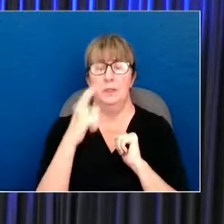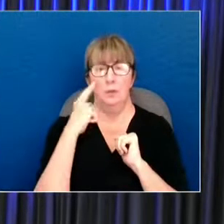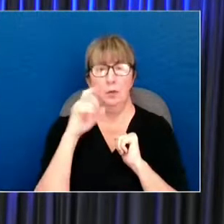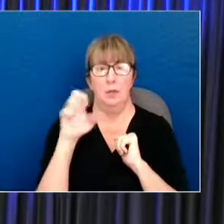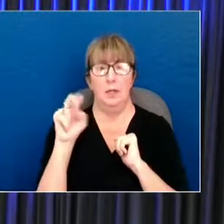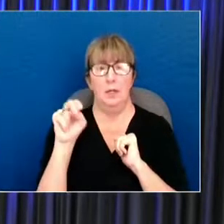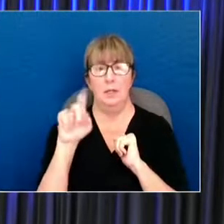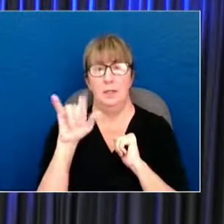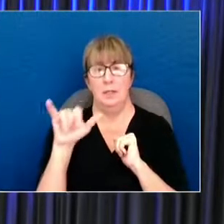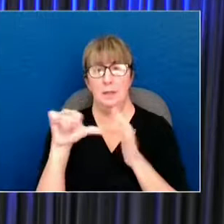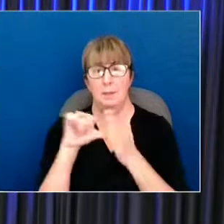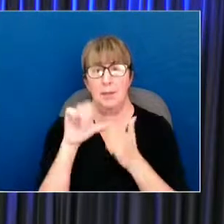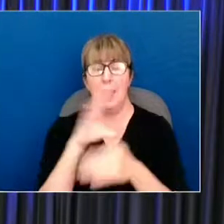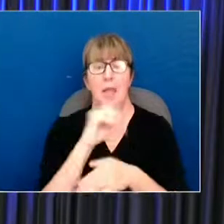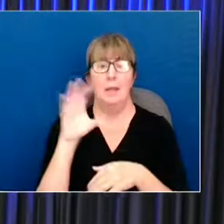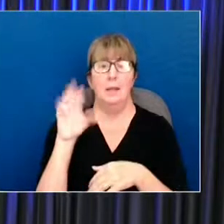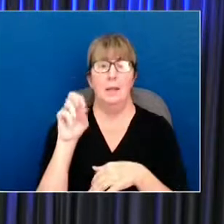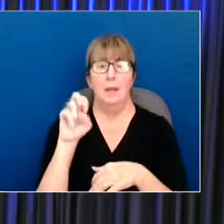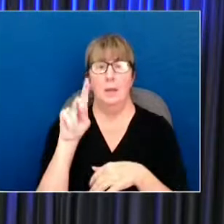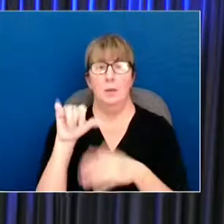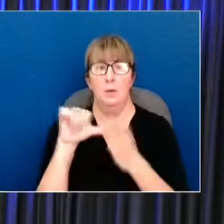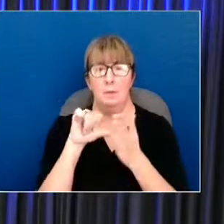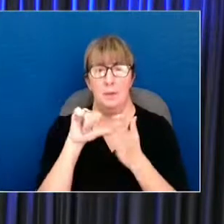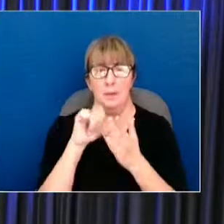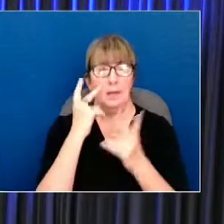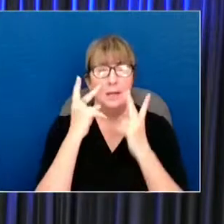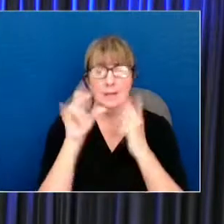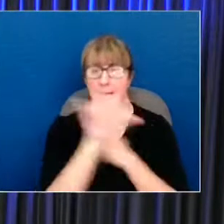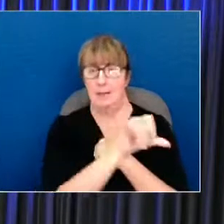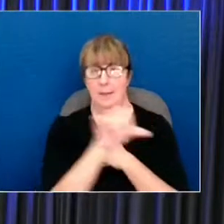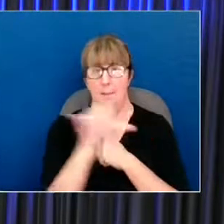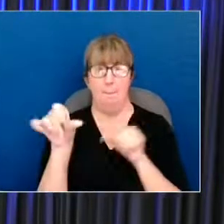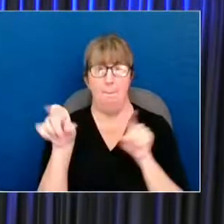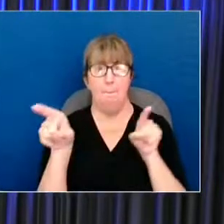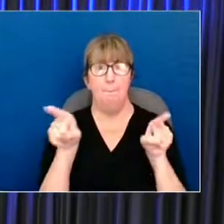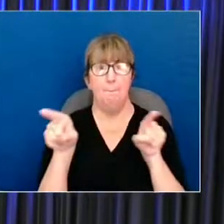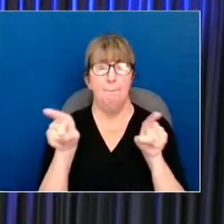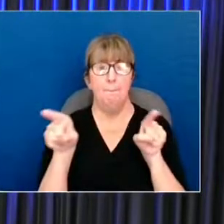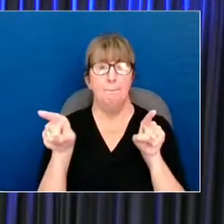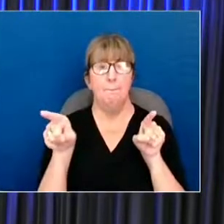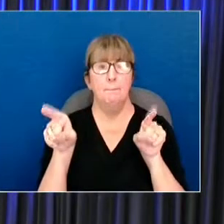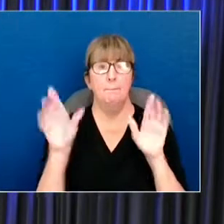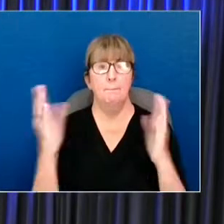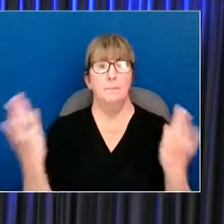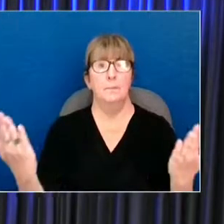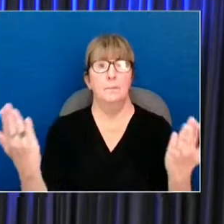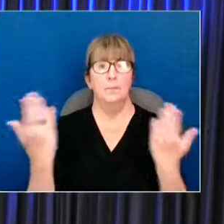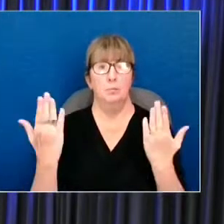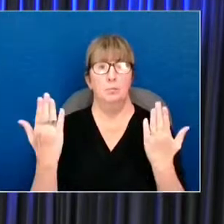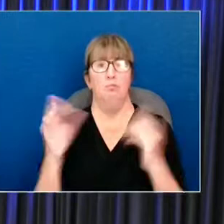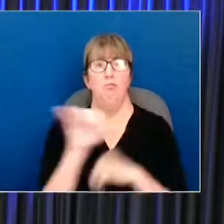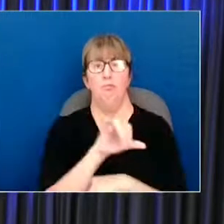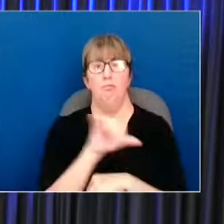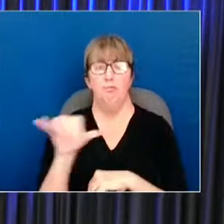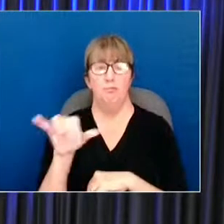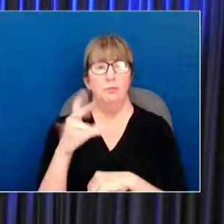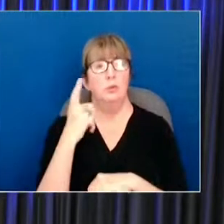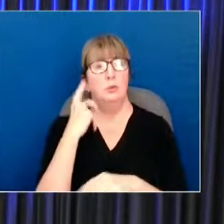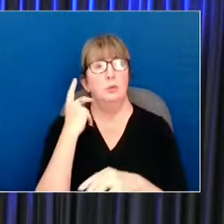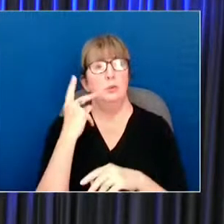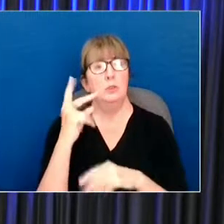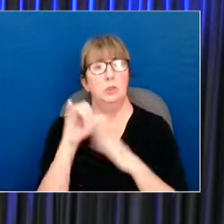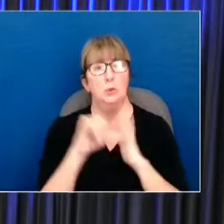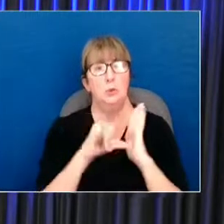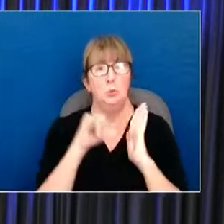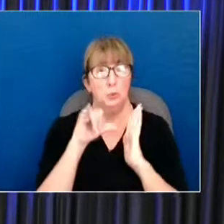county's page, and I see the same exact thing. Now, what you'll notice on the YouTube page is that